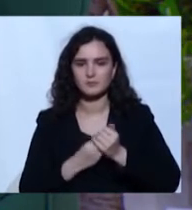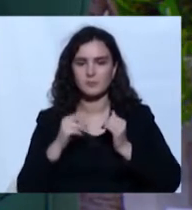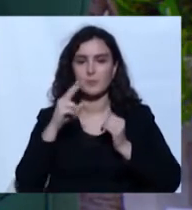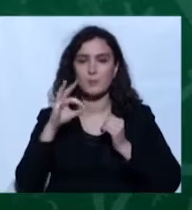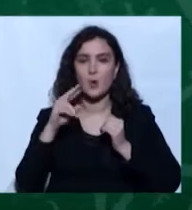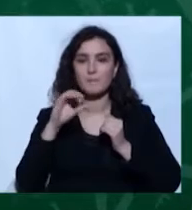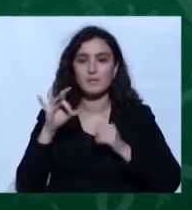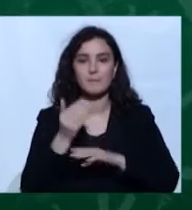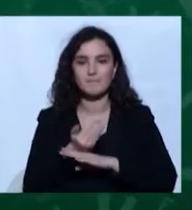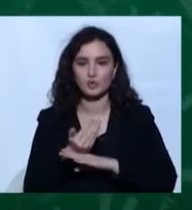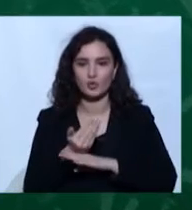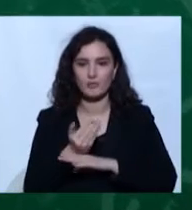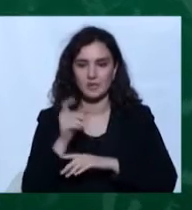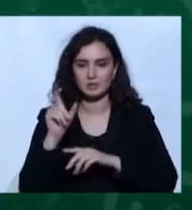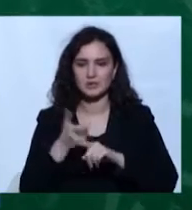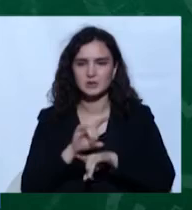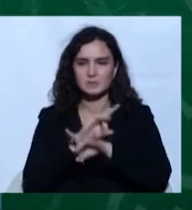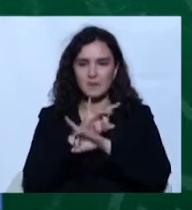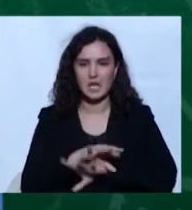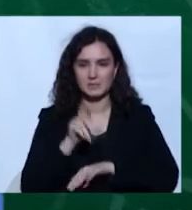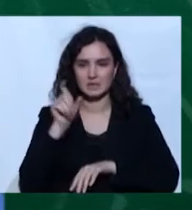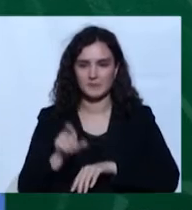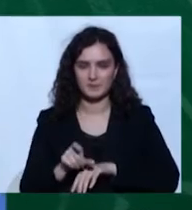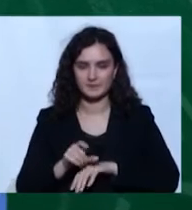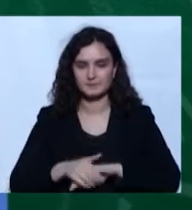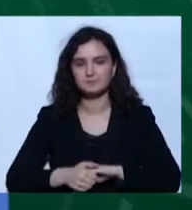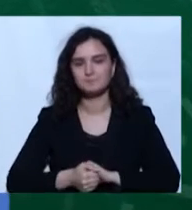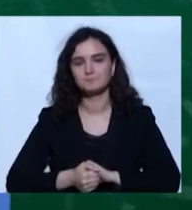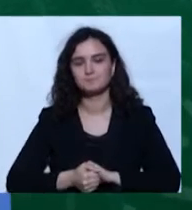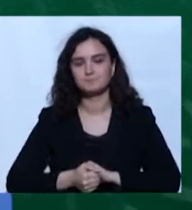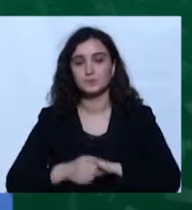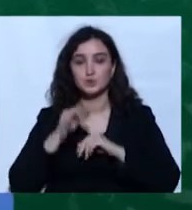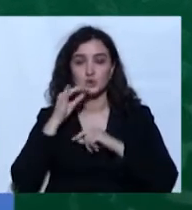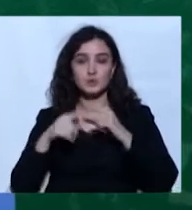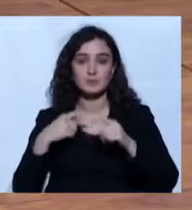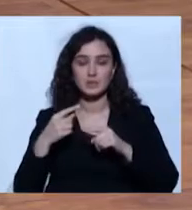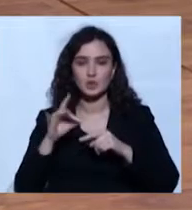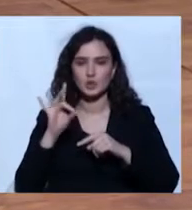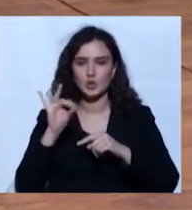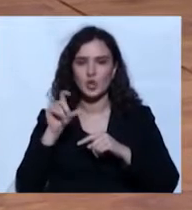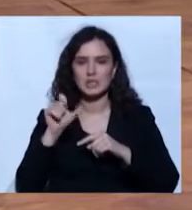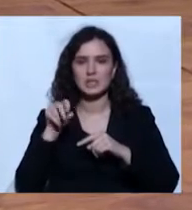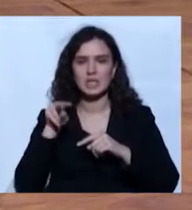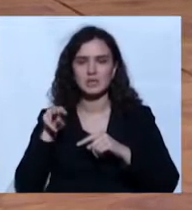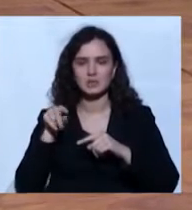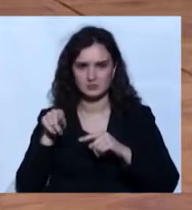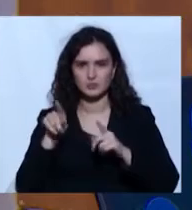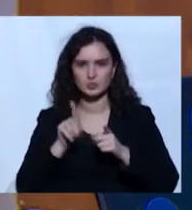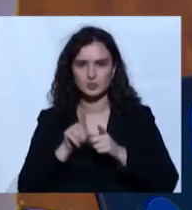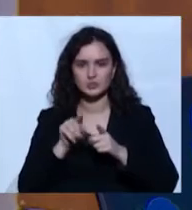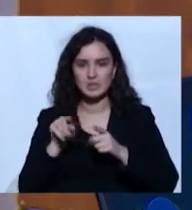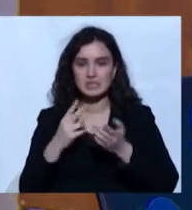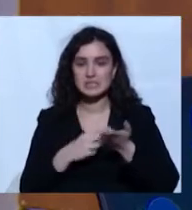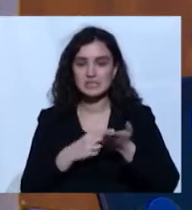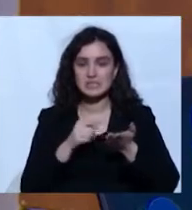It is pauper, and a pauper is a very poor person. Our next word is royal, and